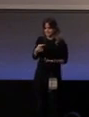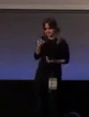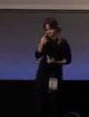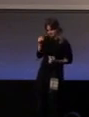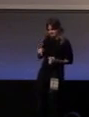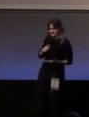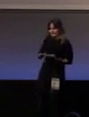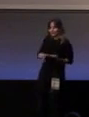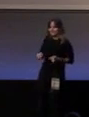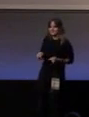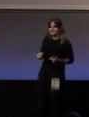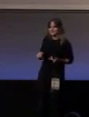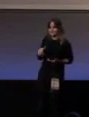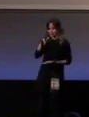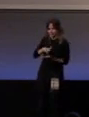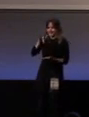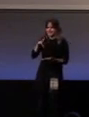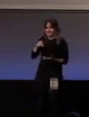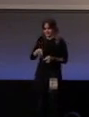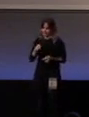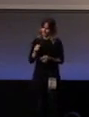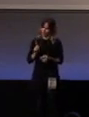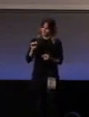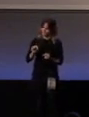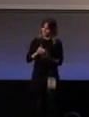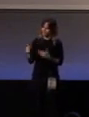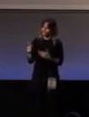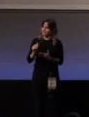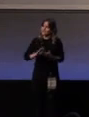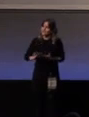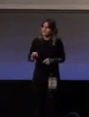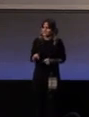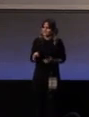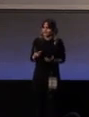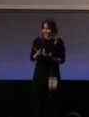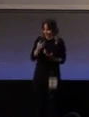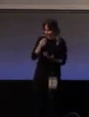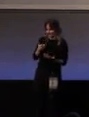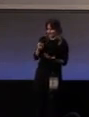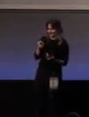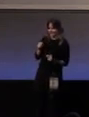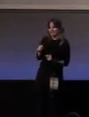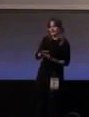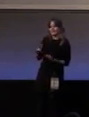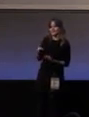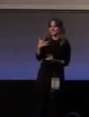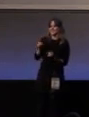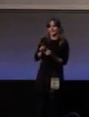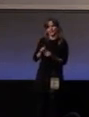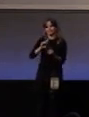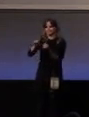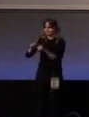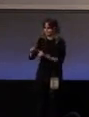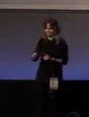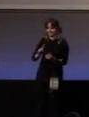het imf post nash ook voor of culture and then we have to see it as not exist as such as mobile vormt